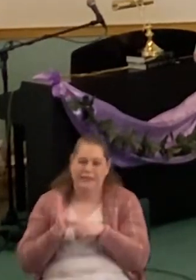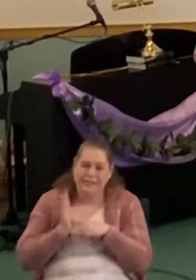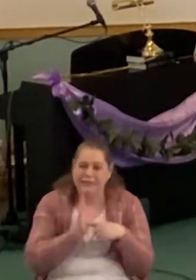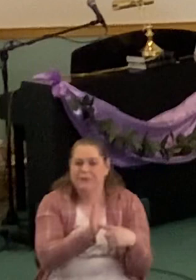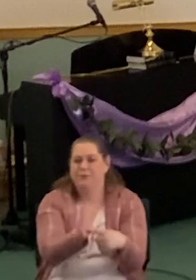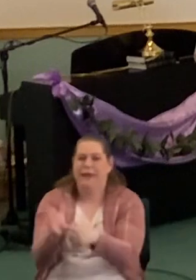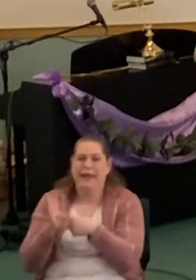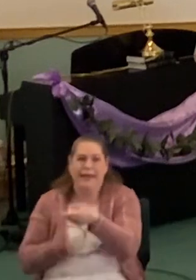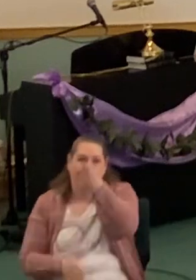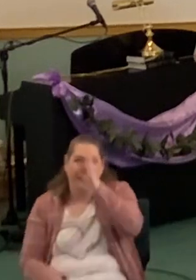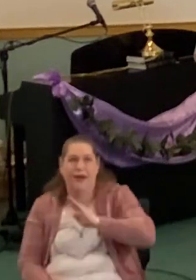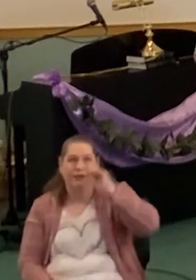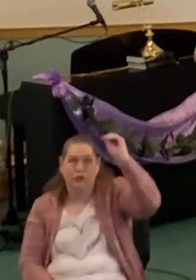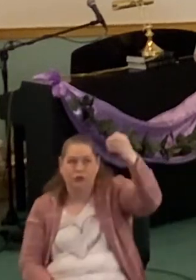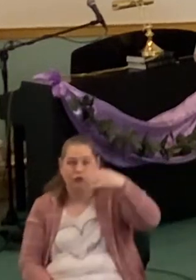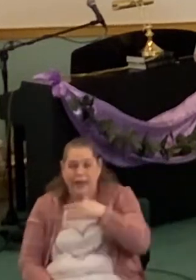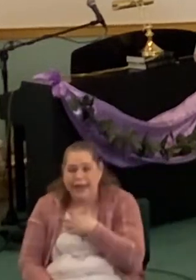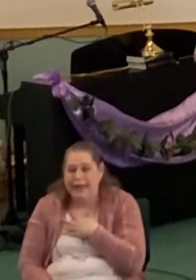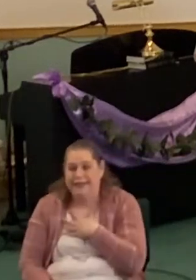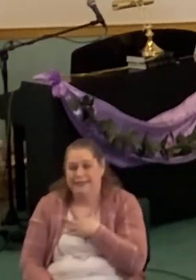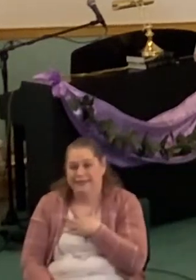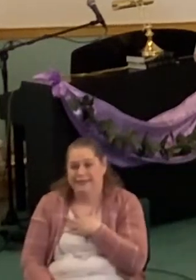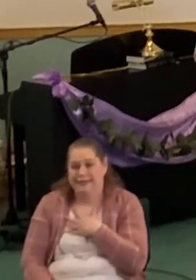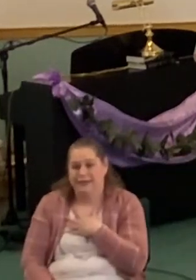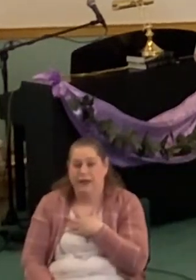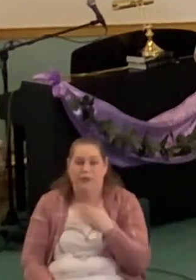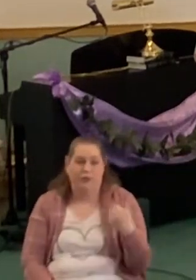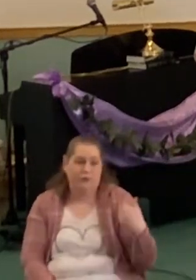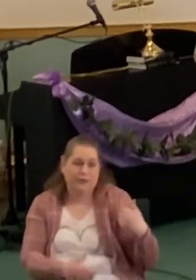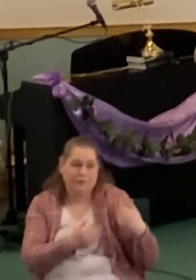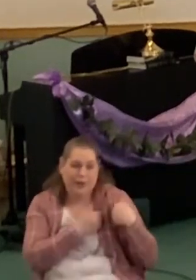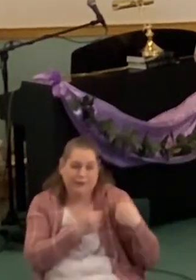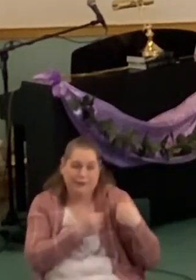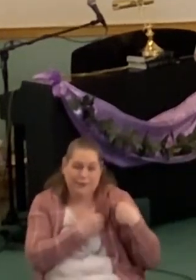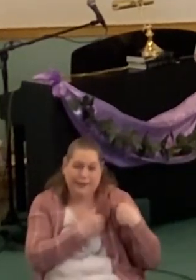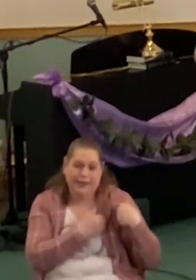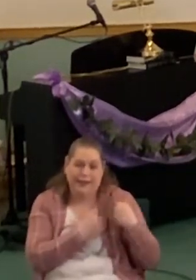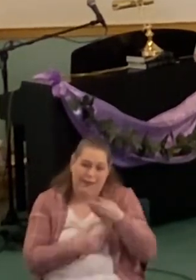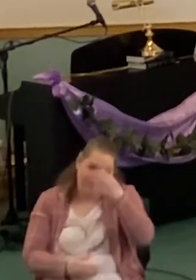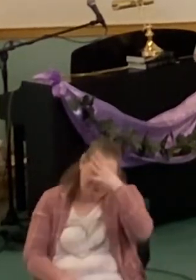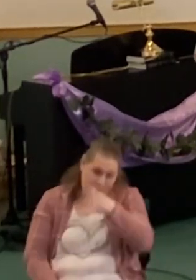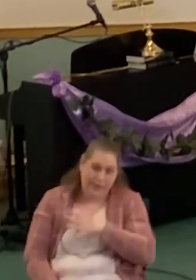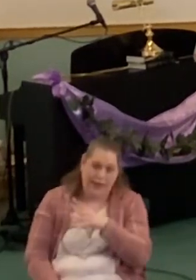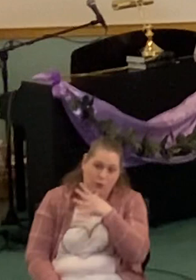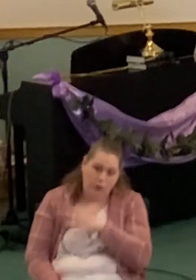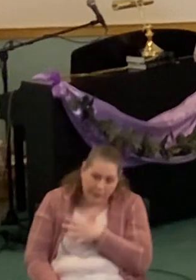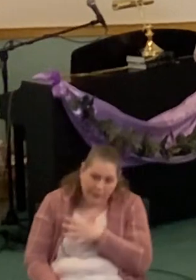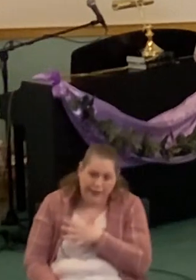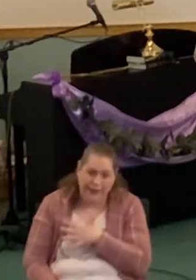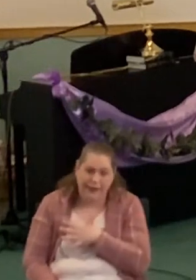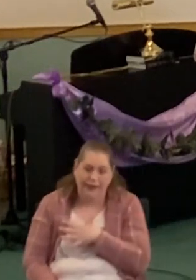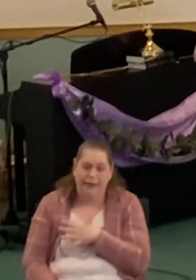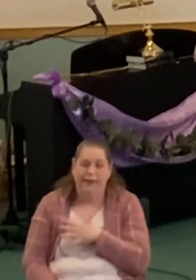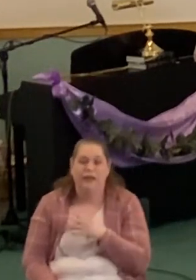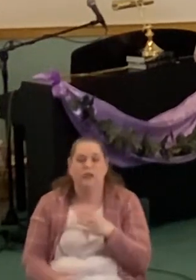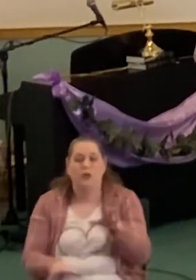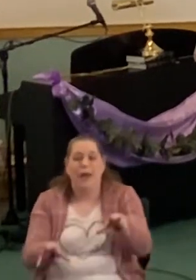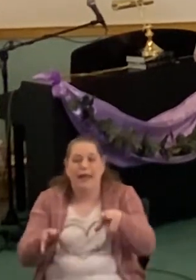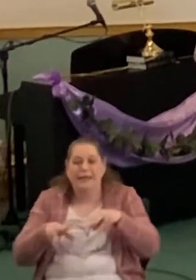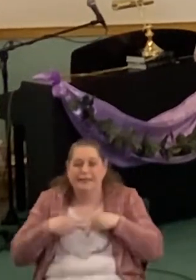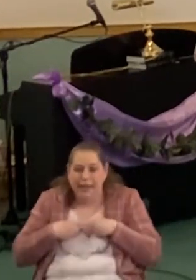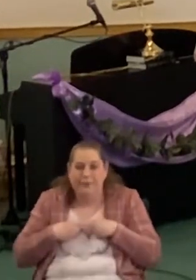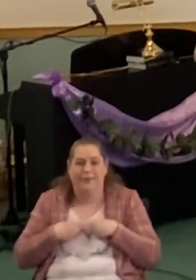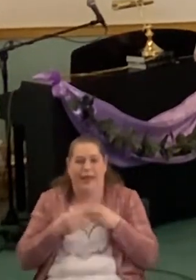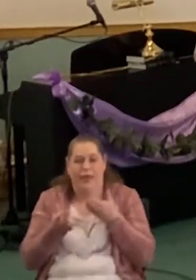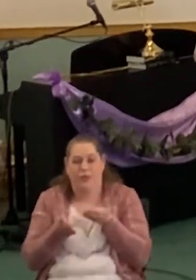salvation. And under grace, the responsibility of man and women is to accept the gift of righteousness offered